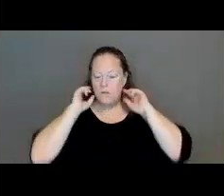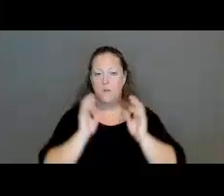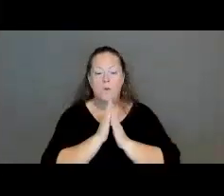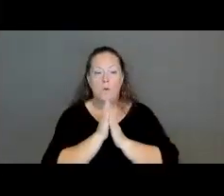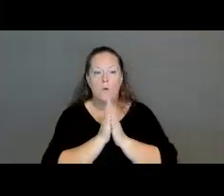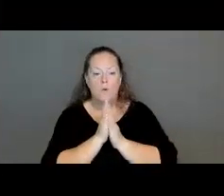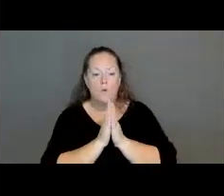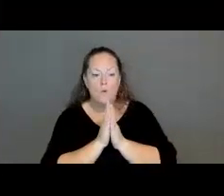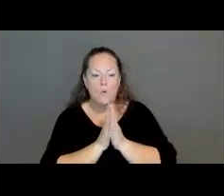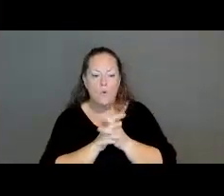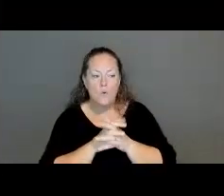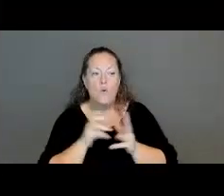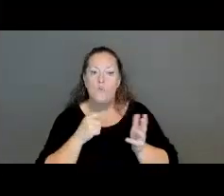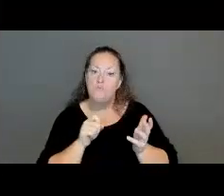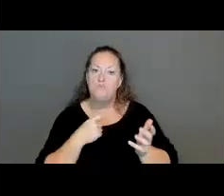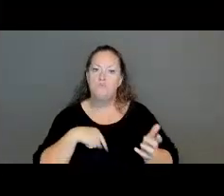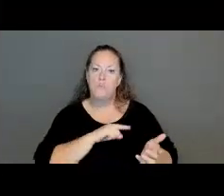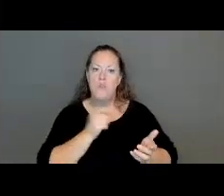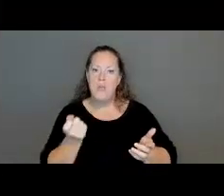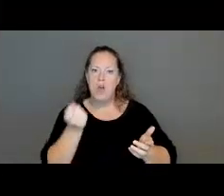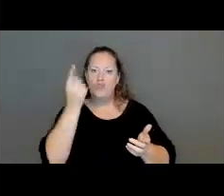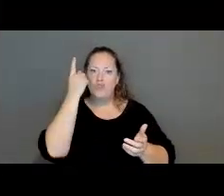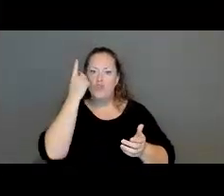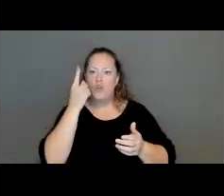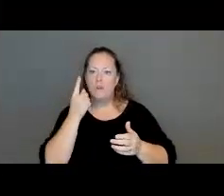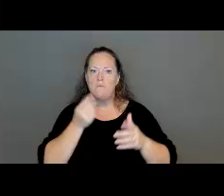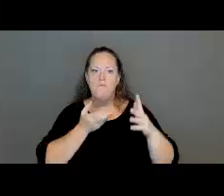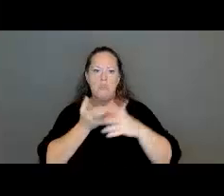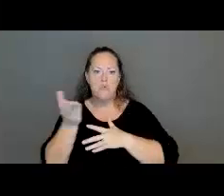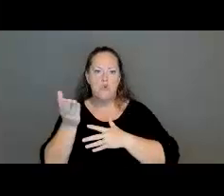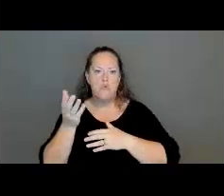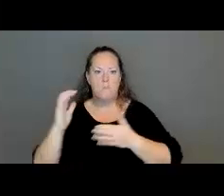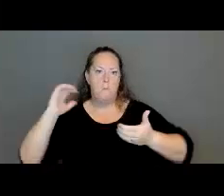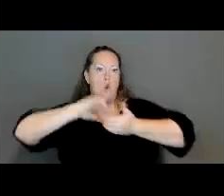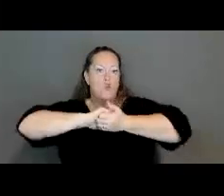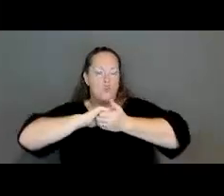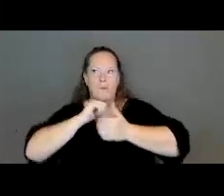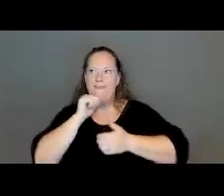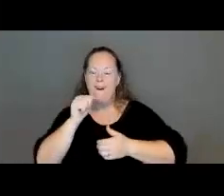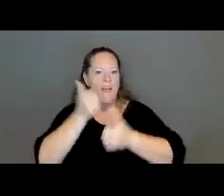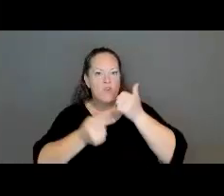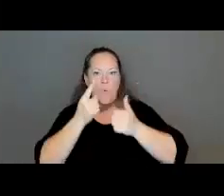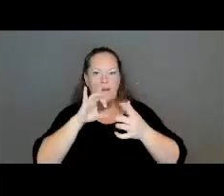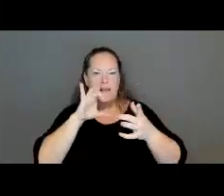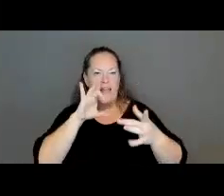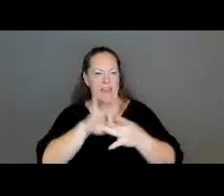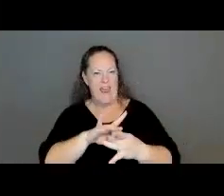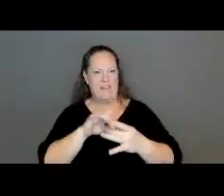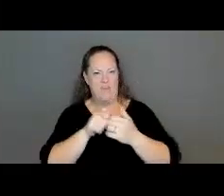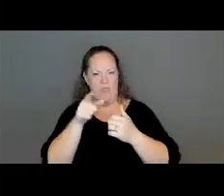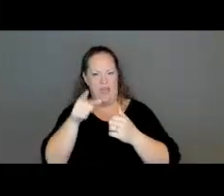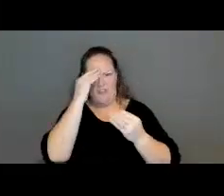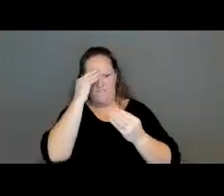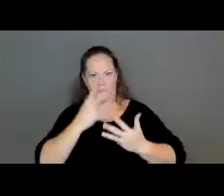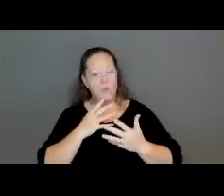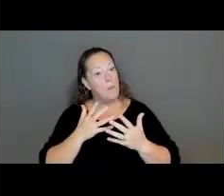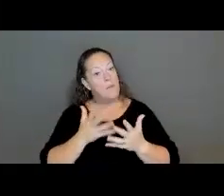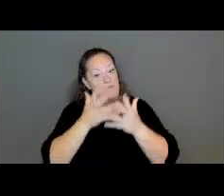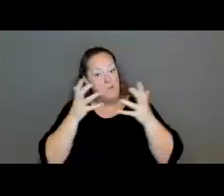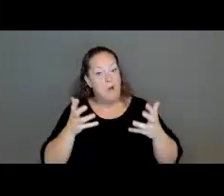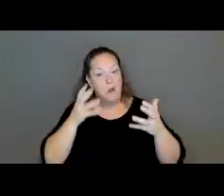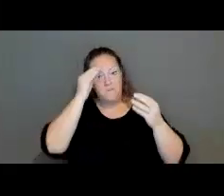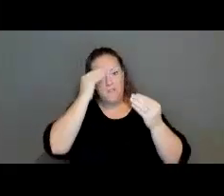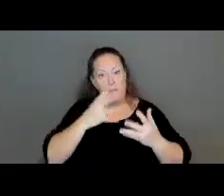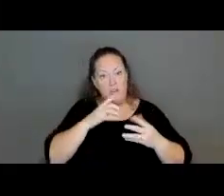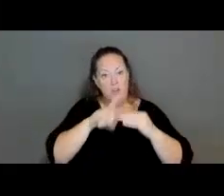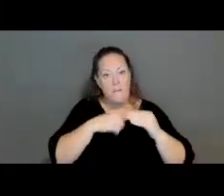we understood through working with our partners that not everyone connected with that. There was a lot of information about climate change, but it